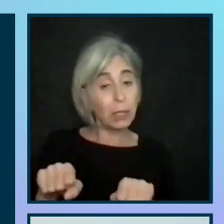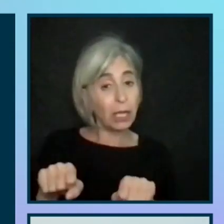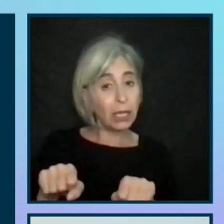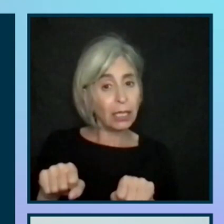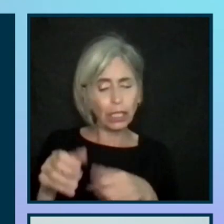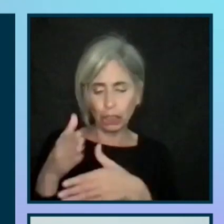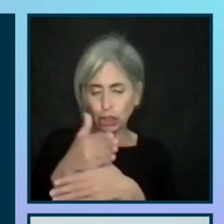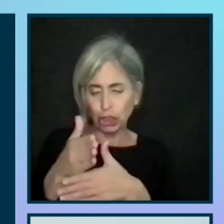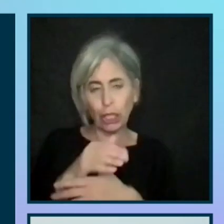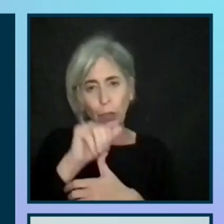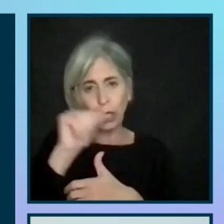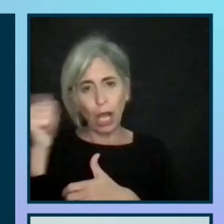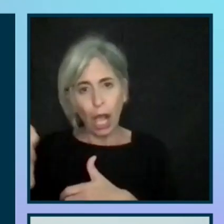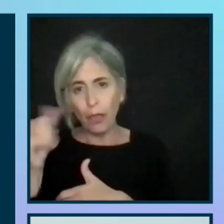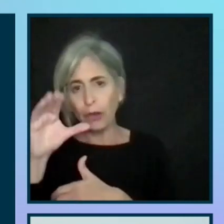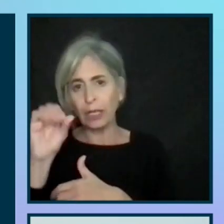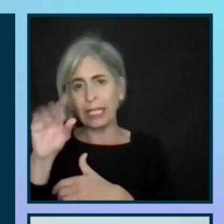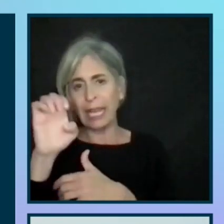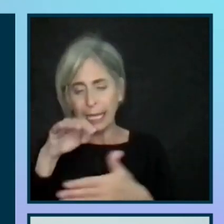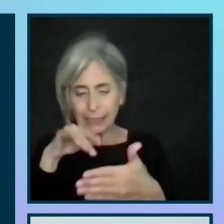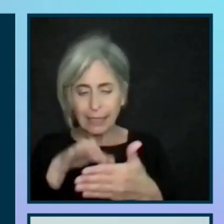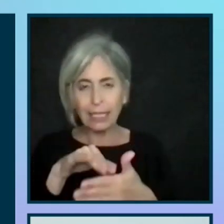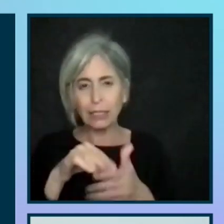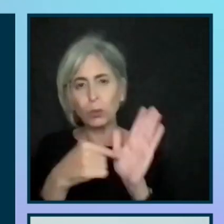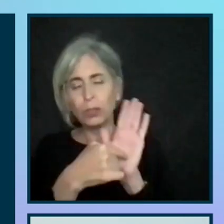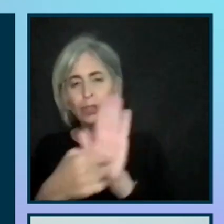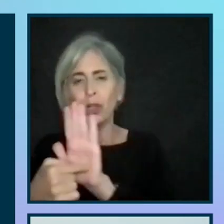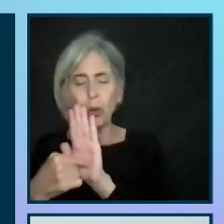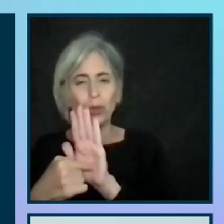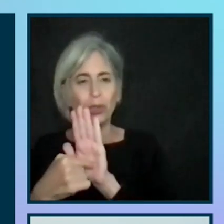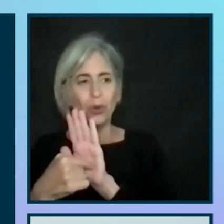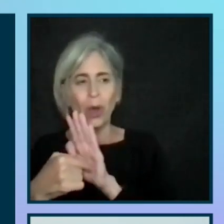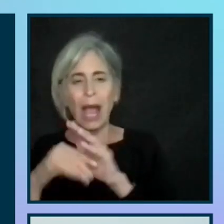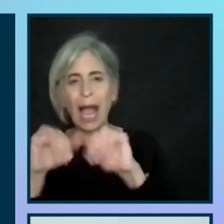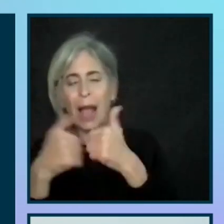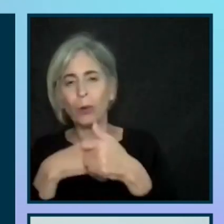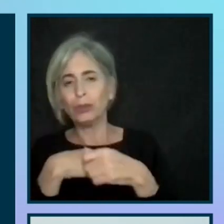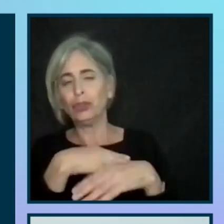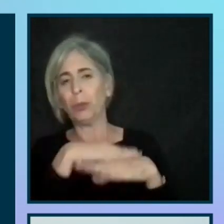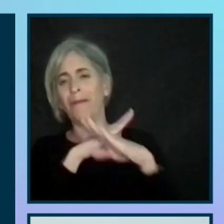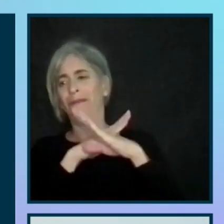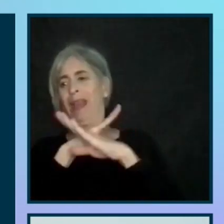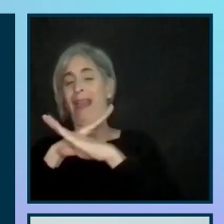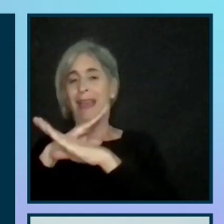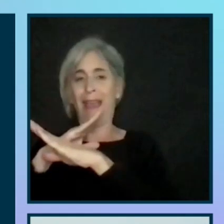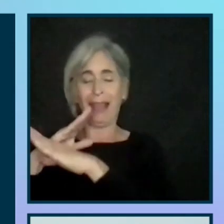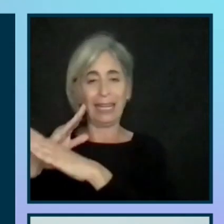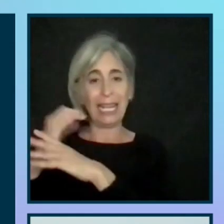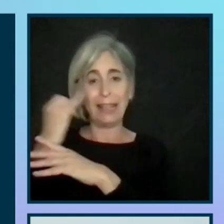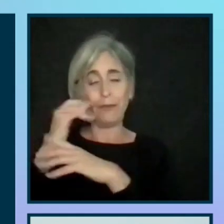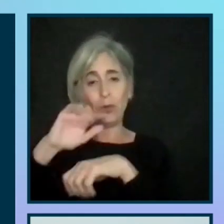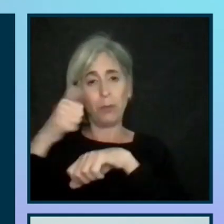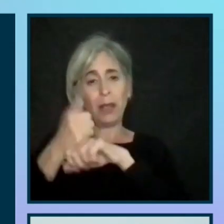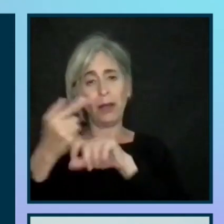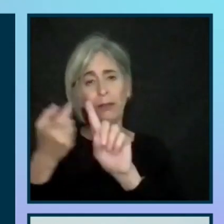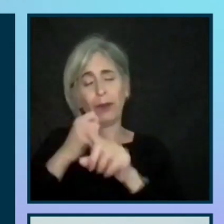sharing other case studies is going to tell you what you would prevent by building accessible products.